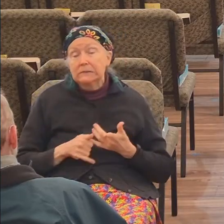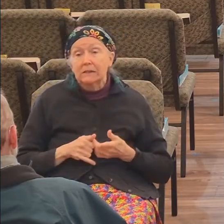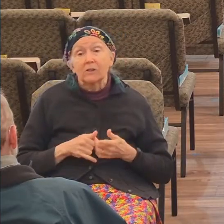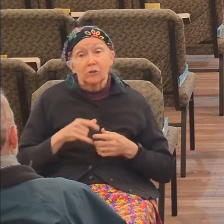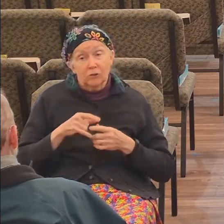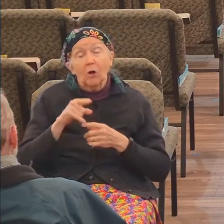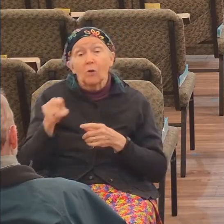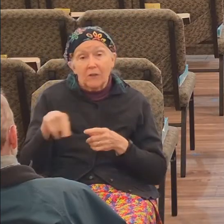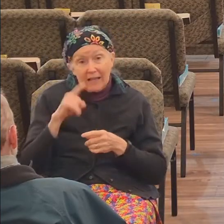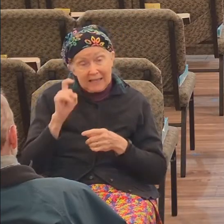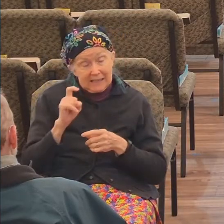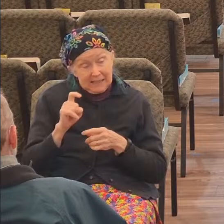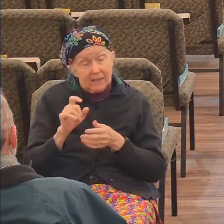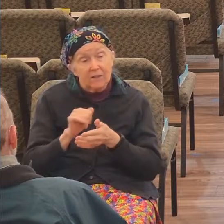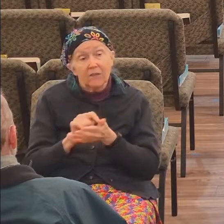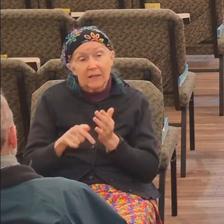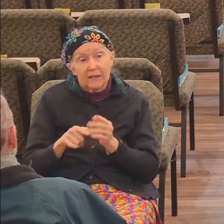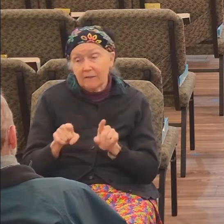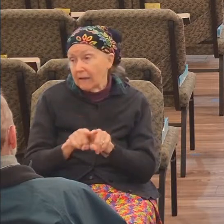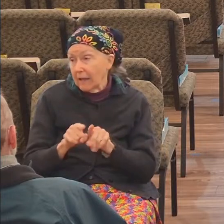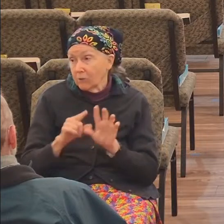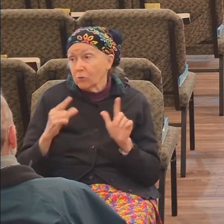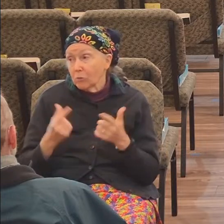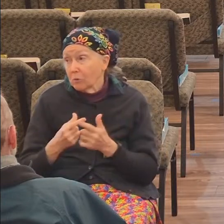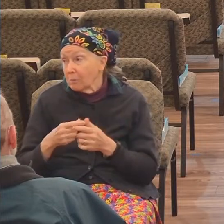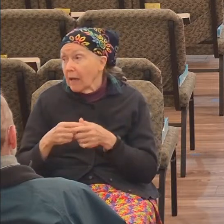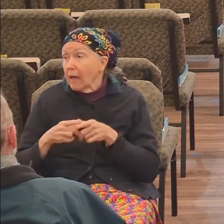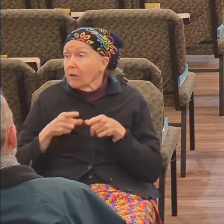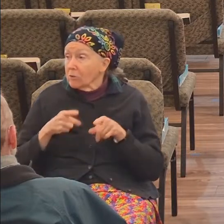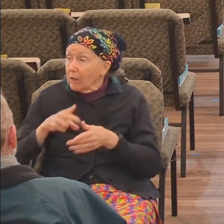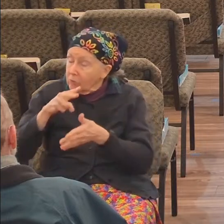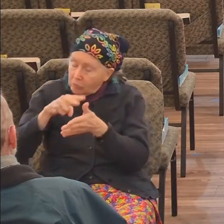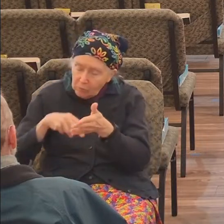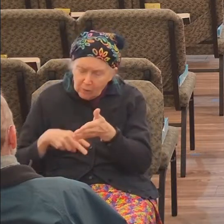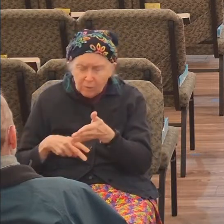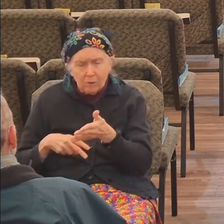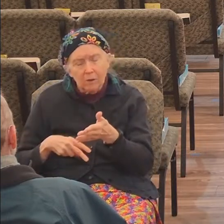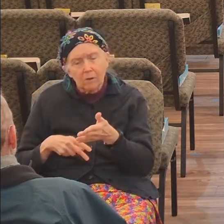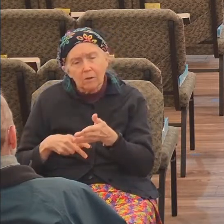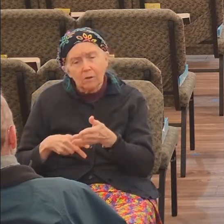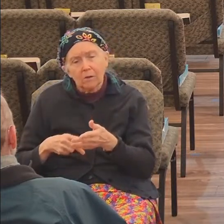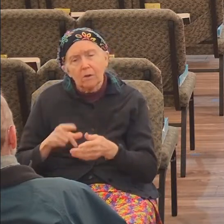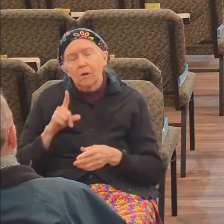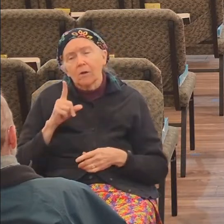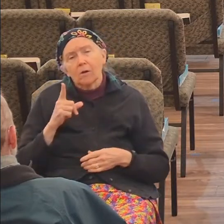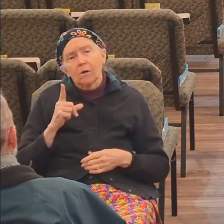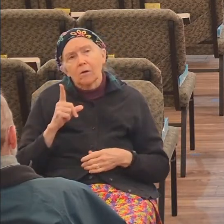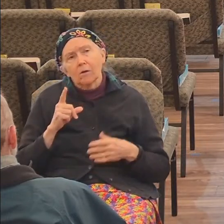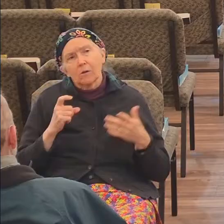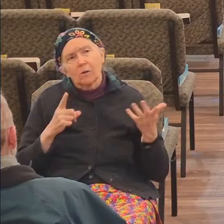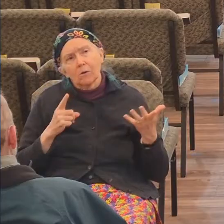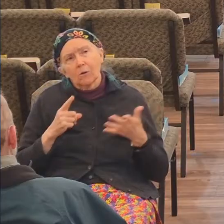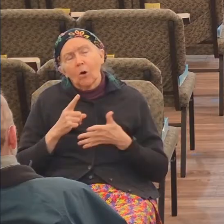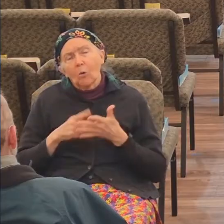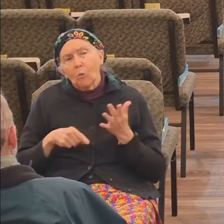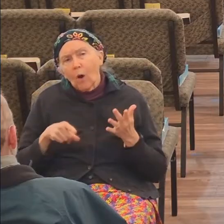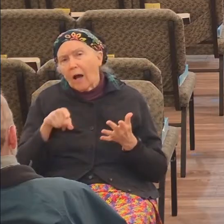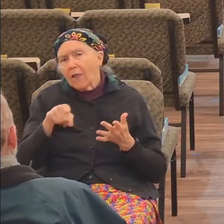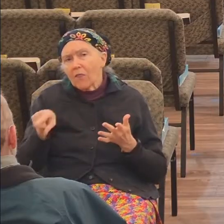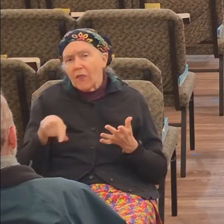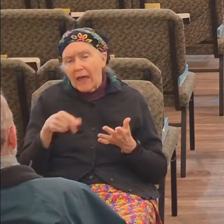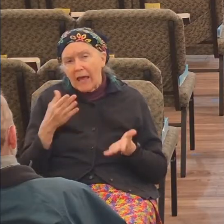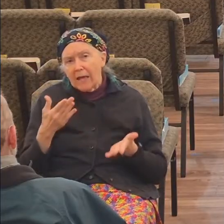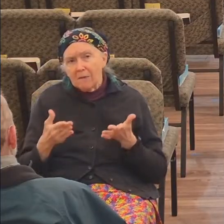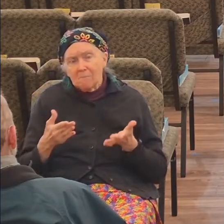group. And so as you read through this, you've got to ask yourselves, what might they be hearing when Paul writes these? When this